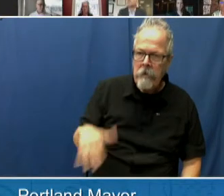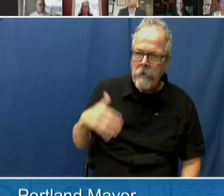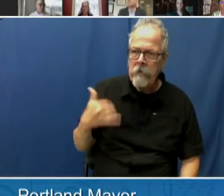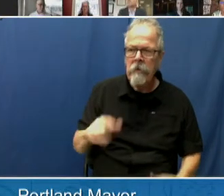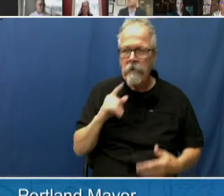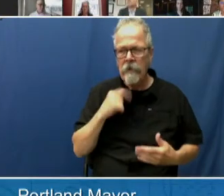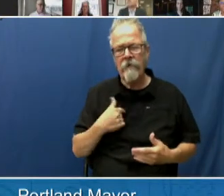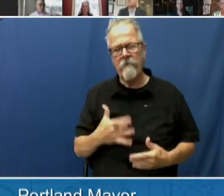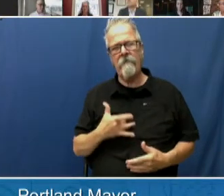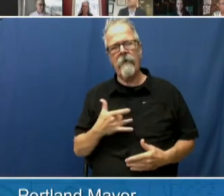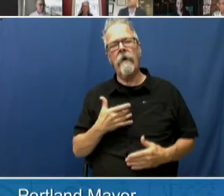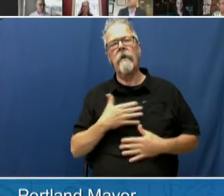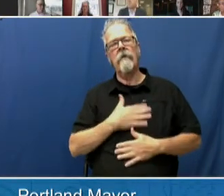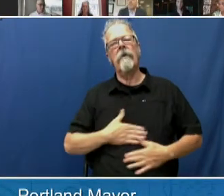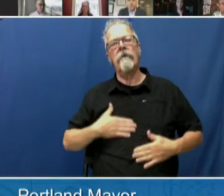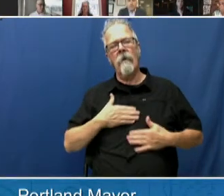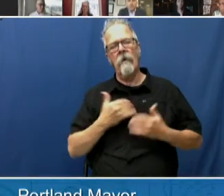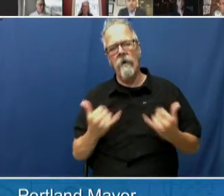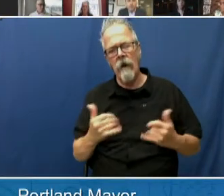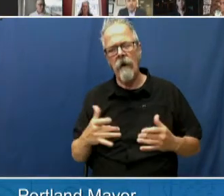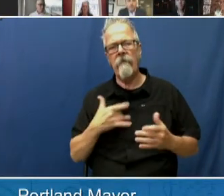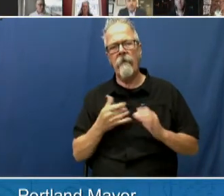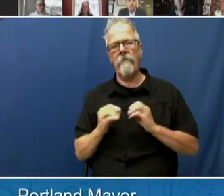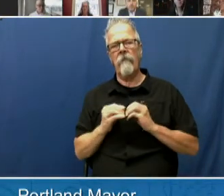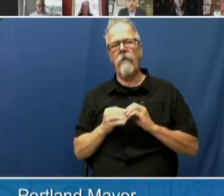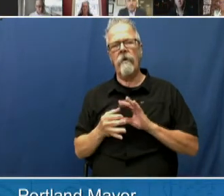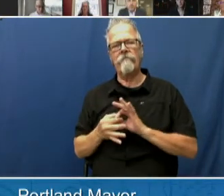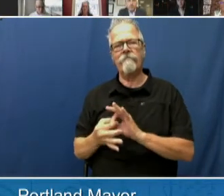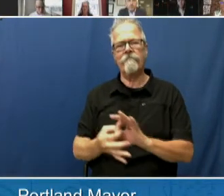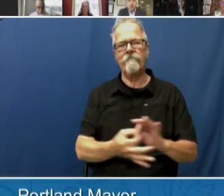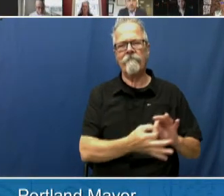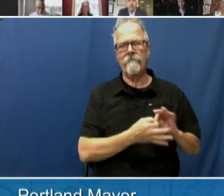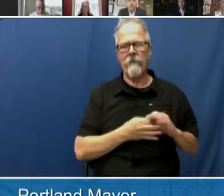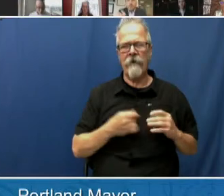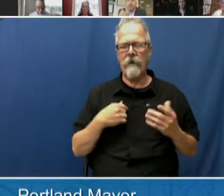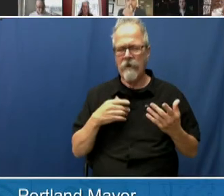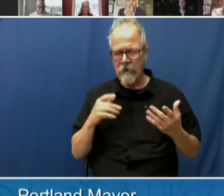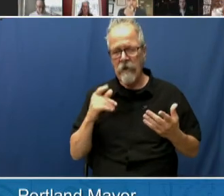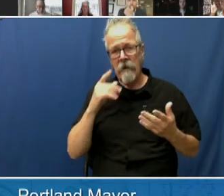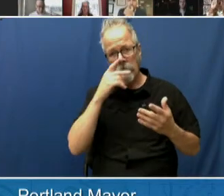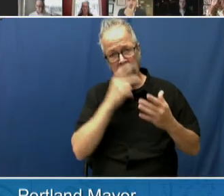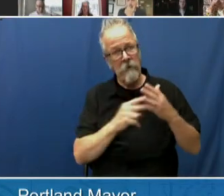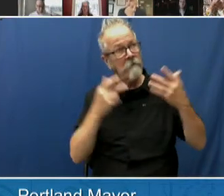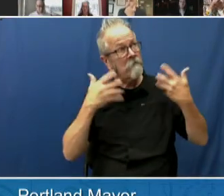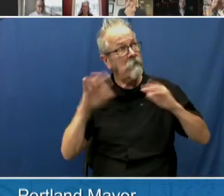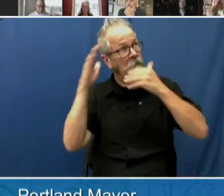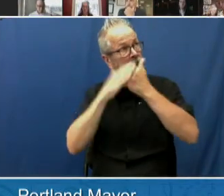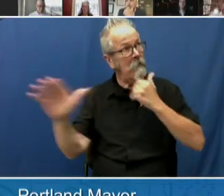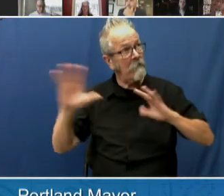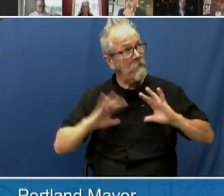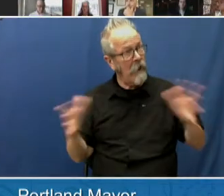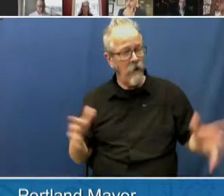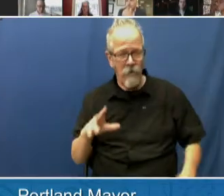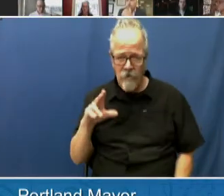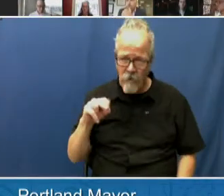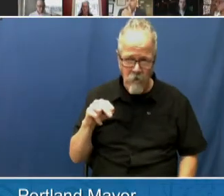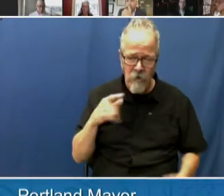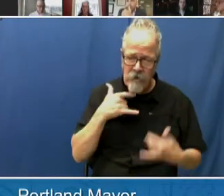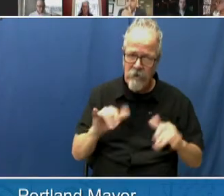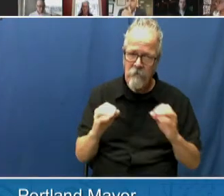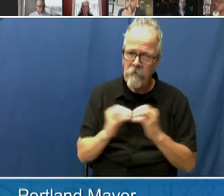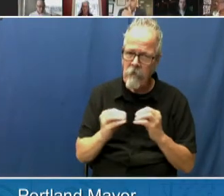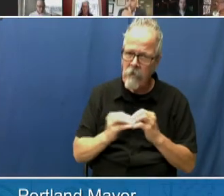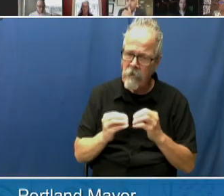know we're not quite out of the woods yet, we know we still have some tough struggles ahead, it's so important that this community stay